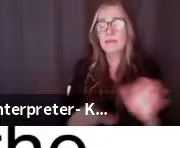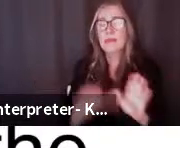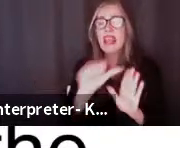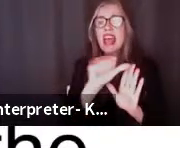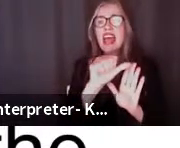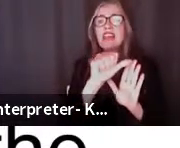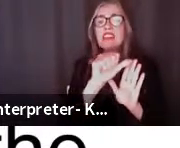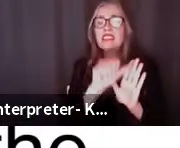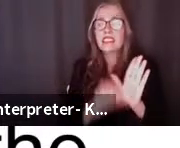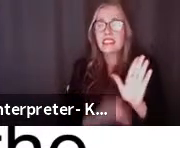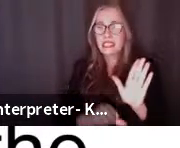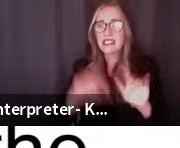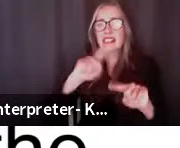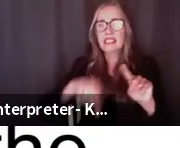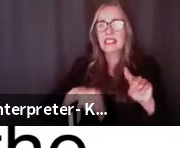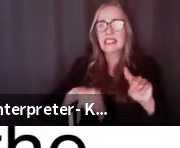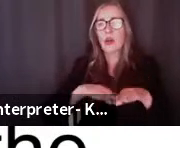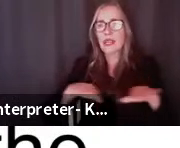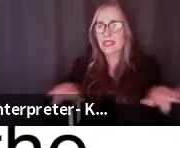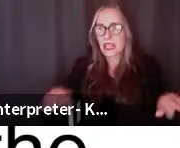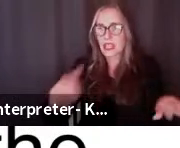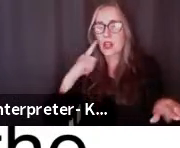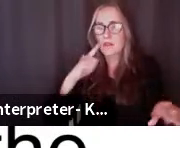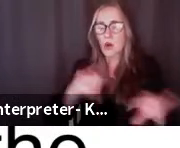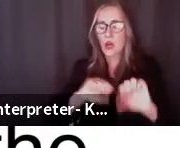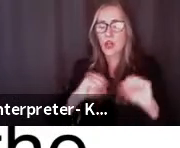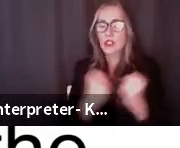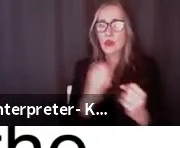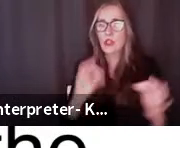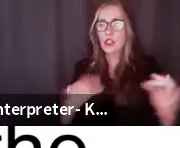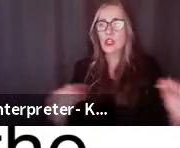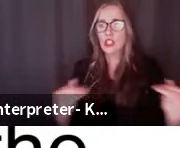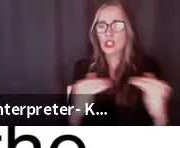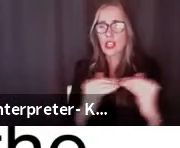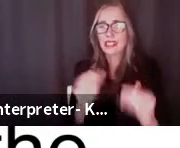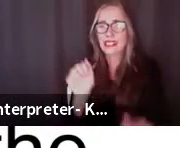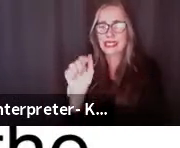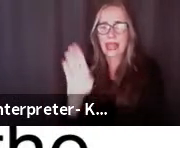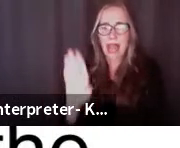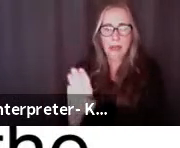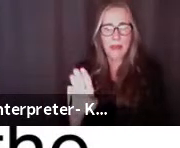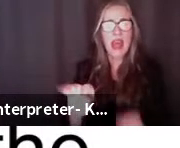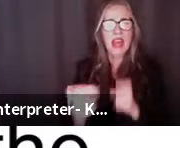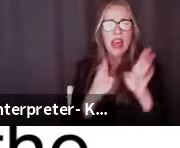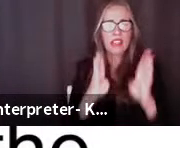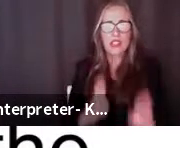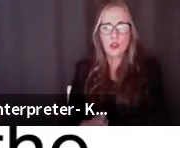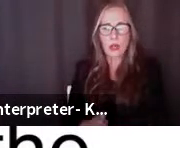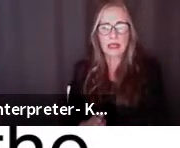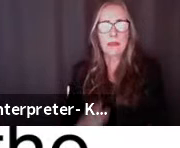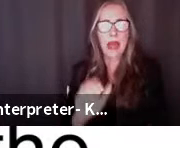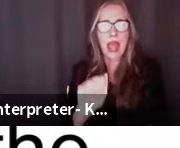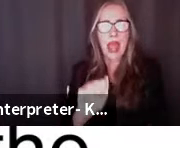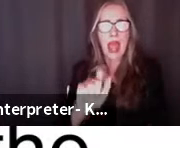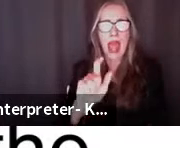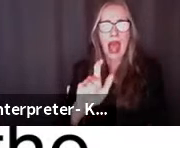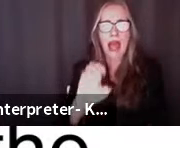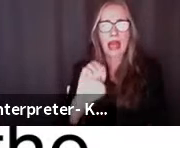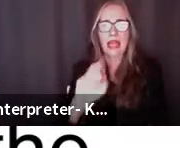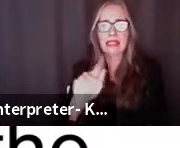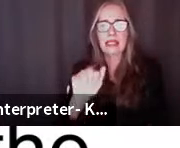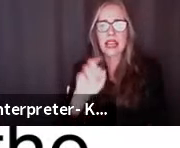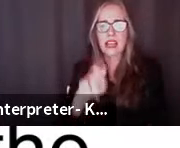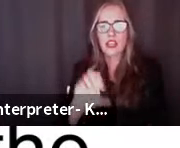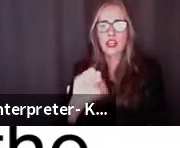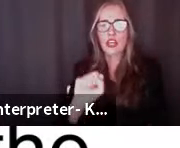lab which is directed by dr alexandra mina stern and for which my colleague dr nicole novak and i